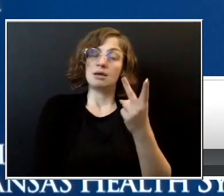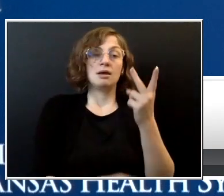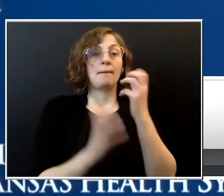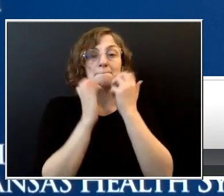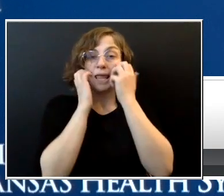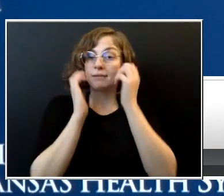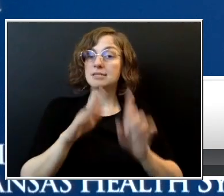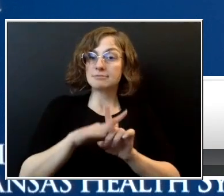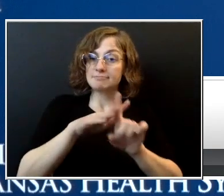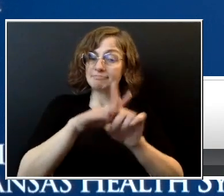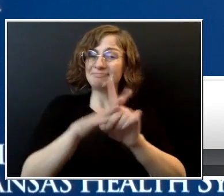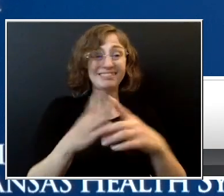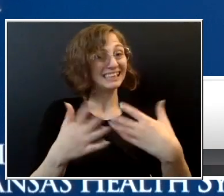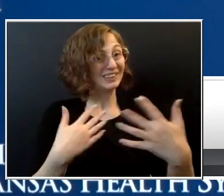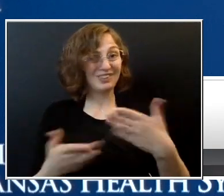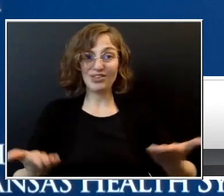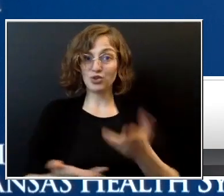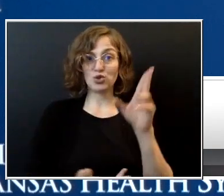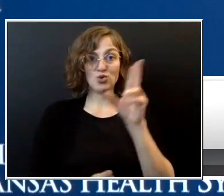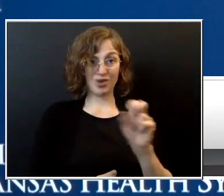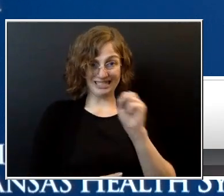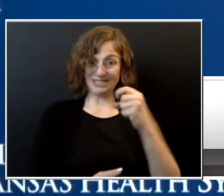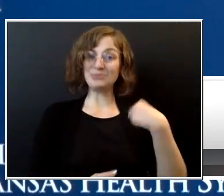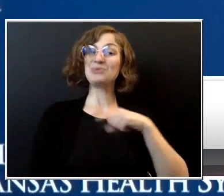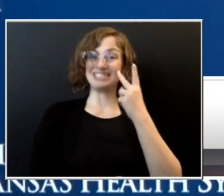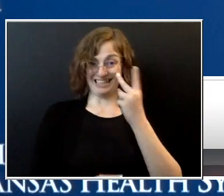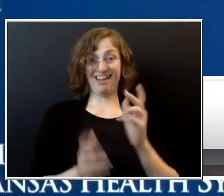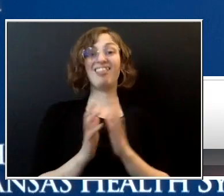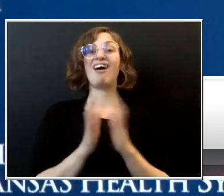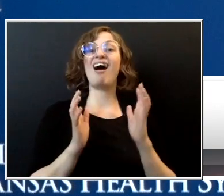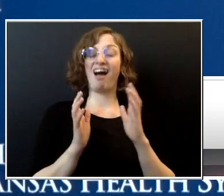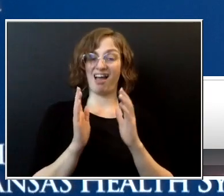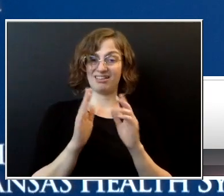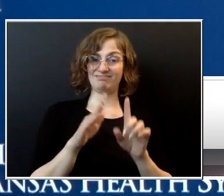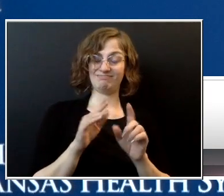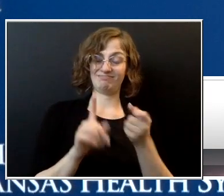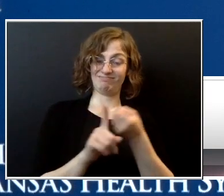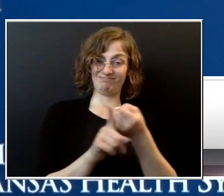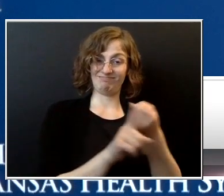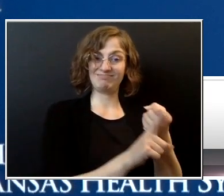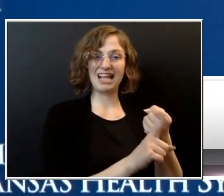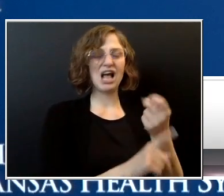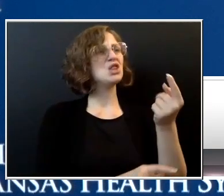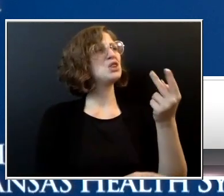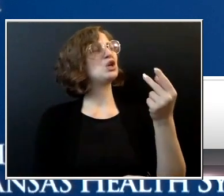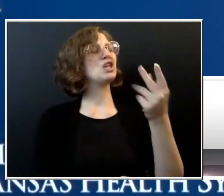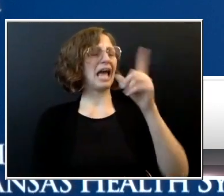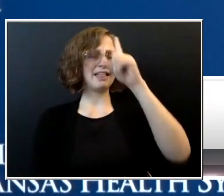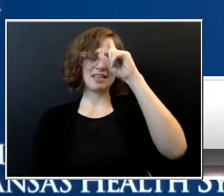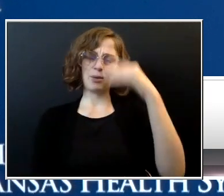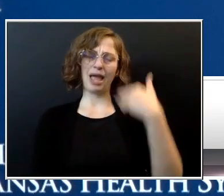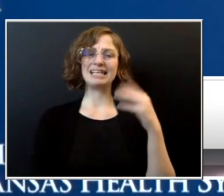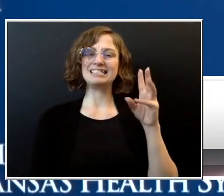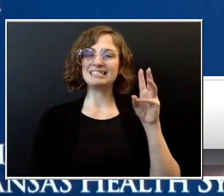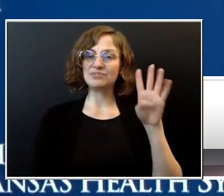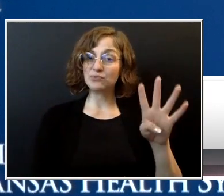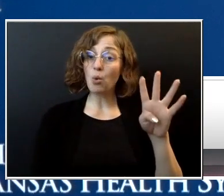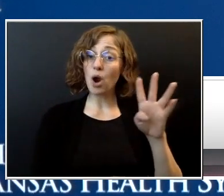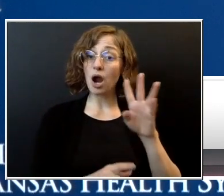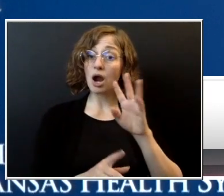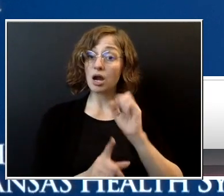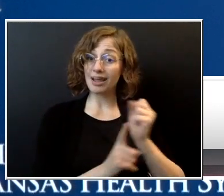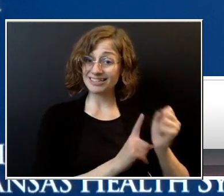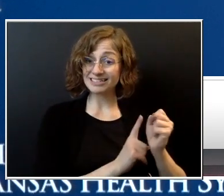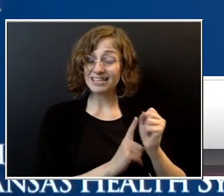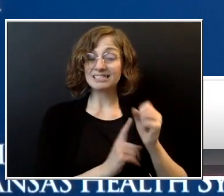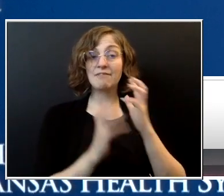United States, we are seeing a lot of measles. I think as of Thursday, there were 64 cases of measles in the United States this year alone. We should